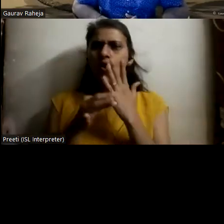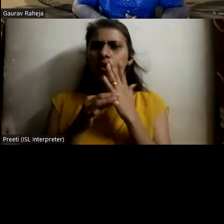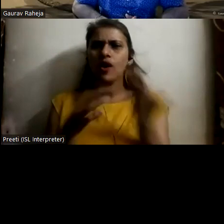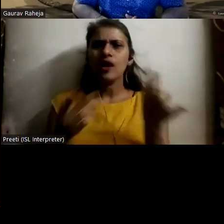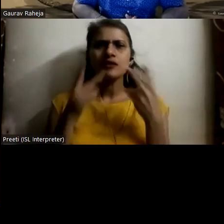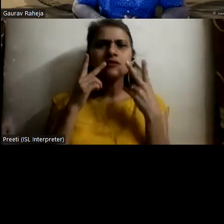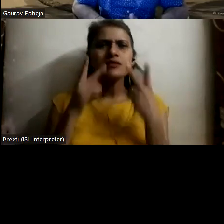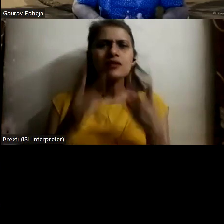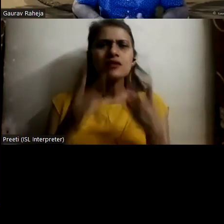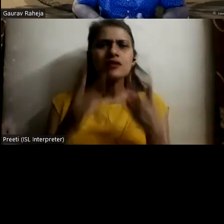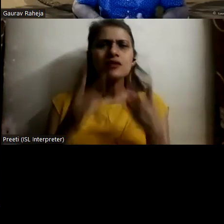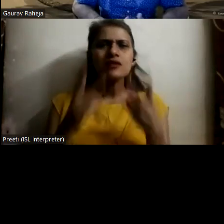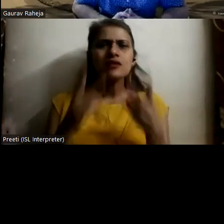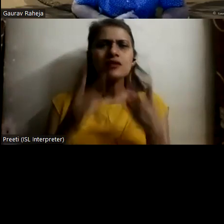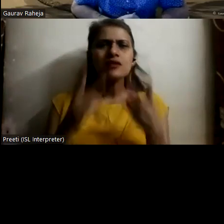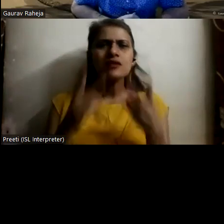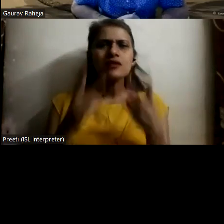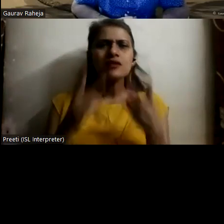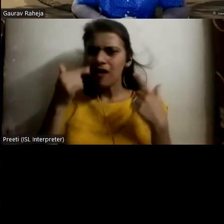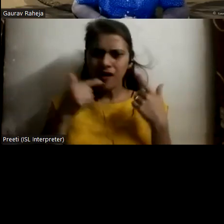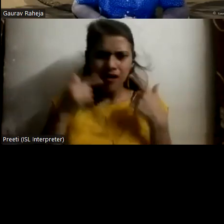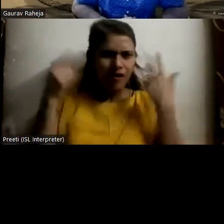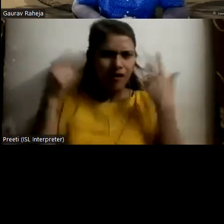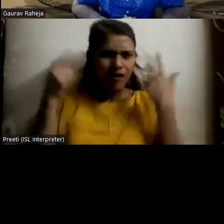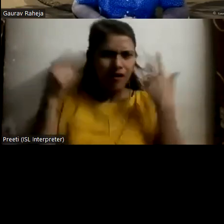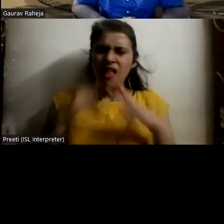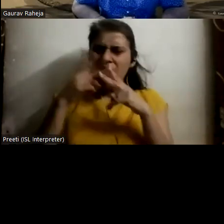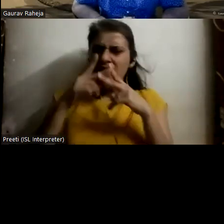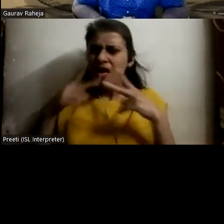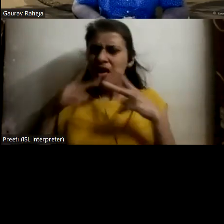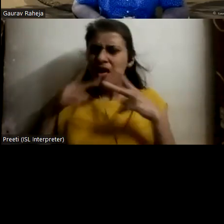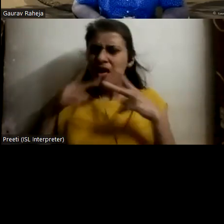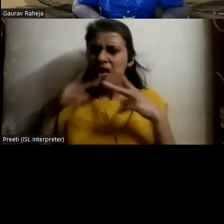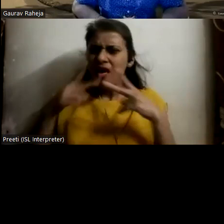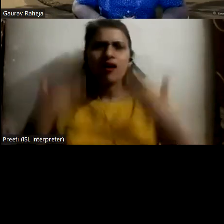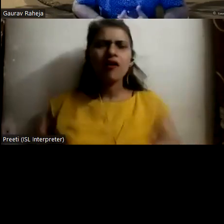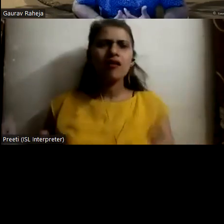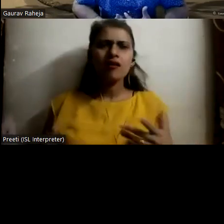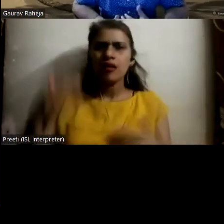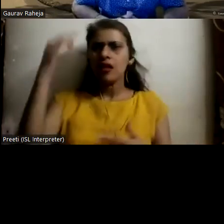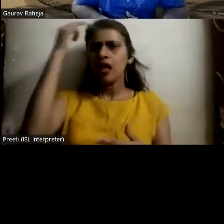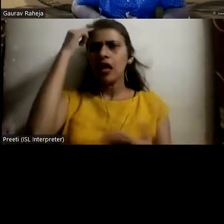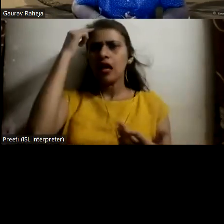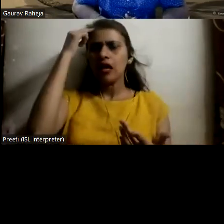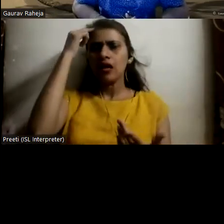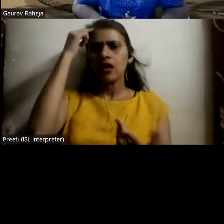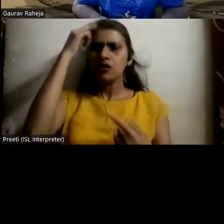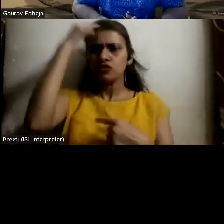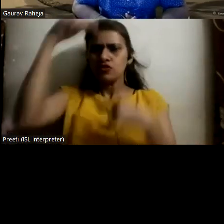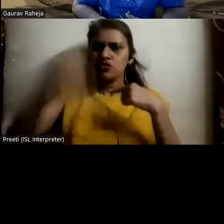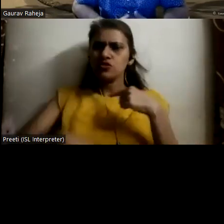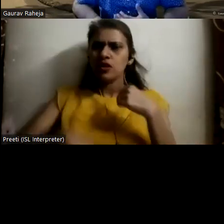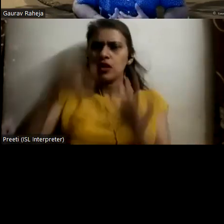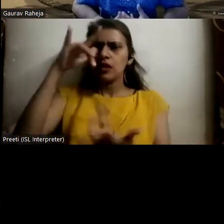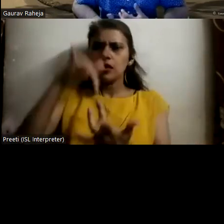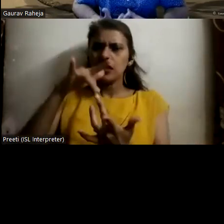so many different parts even within our own body. Just imagine if the head was somewhere in the middle instead of a stomach.